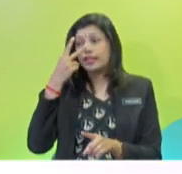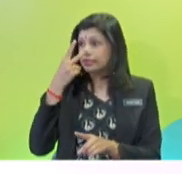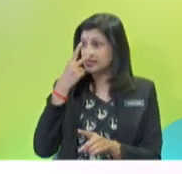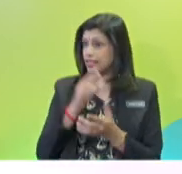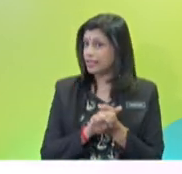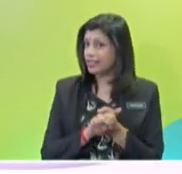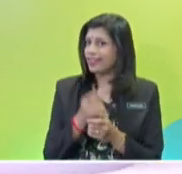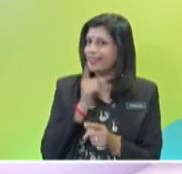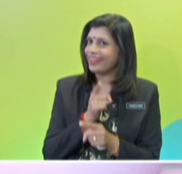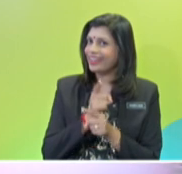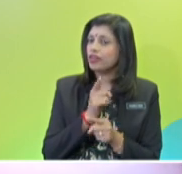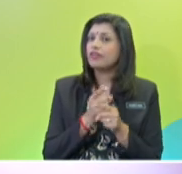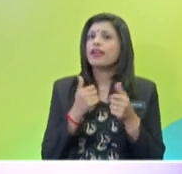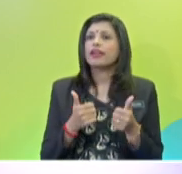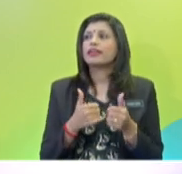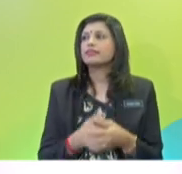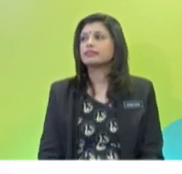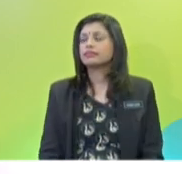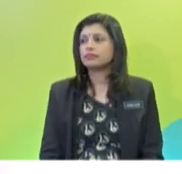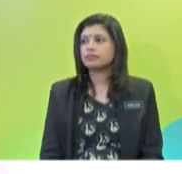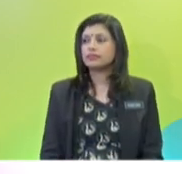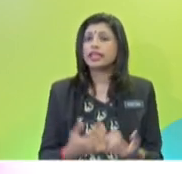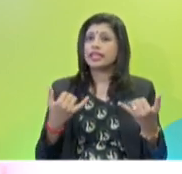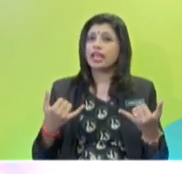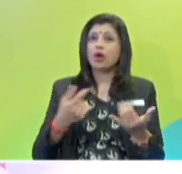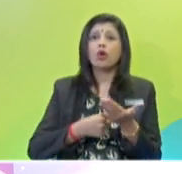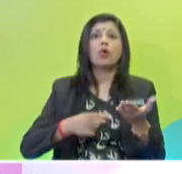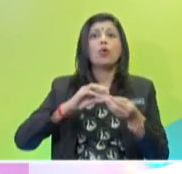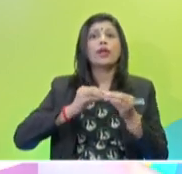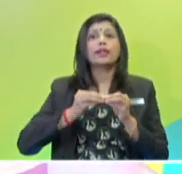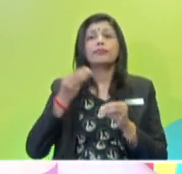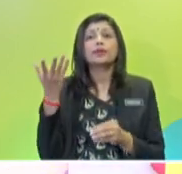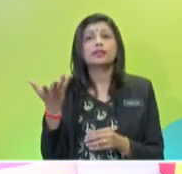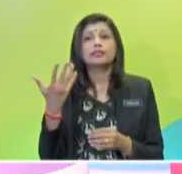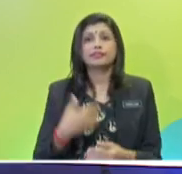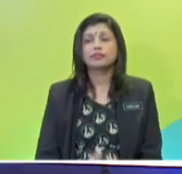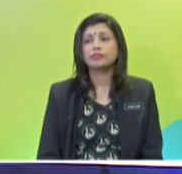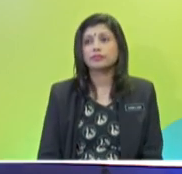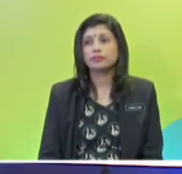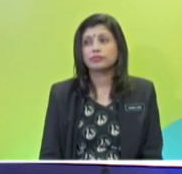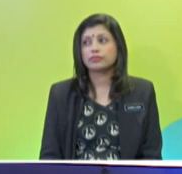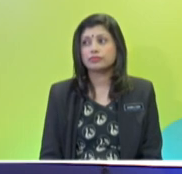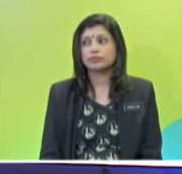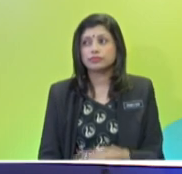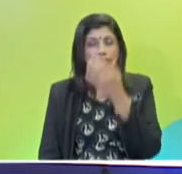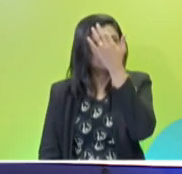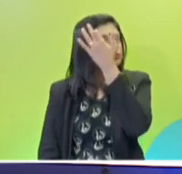See. Yes, correct. Good job, Iris. Okay, Iris. Can you choose the number? Which number do you want me to mark